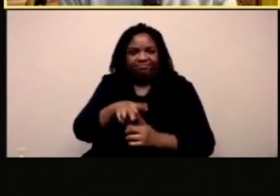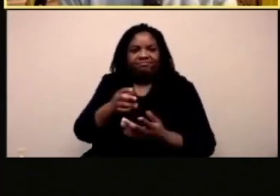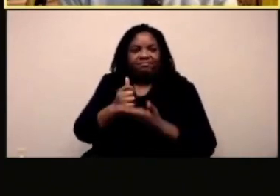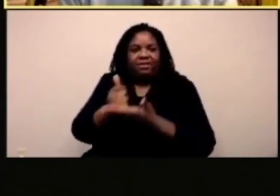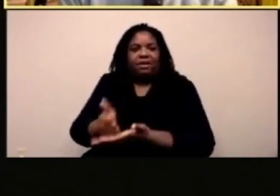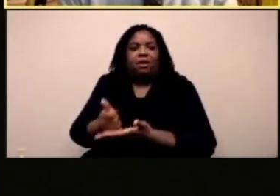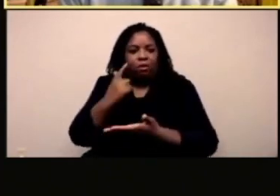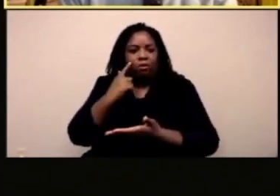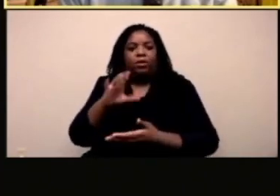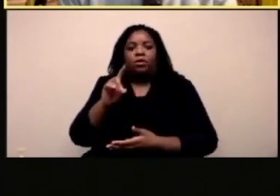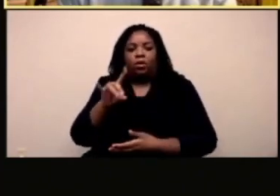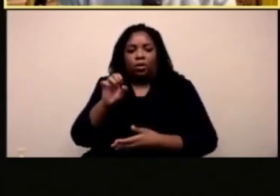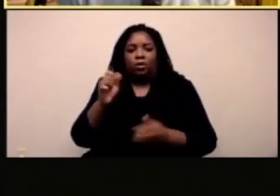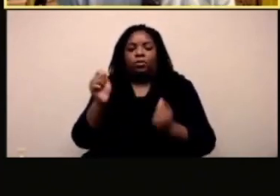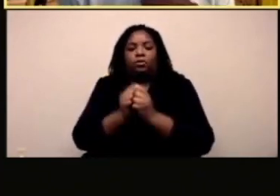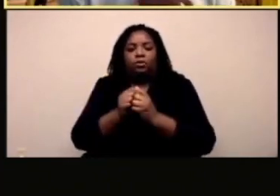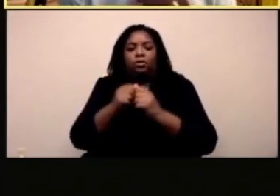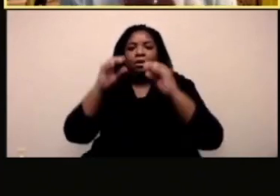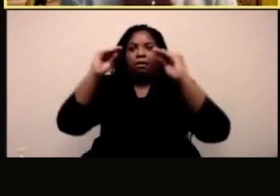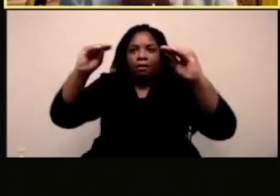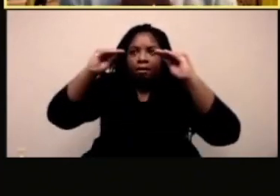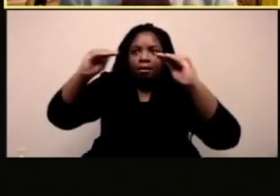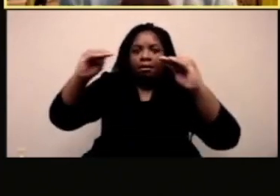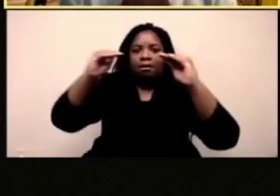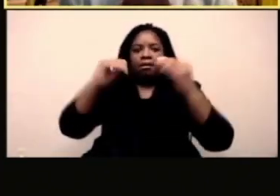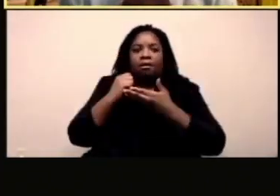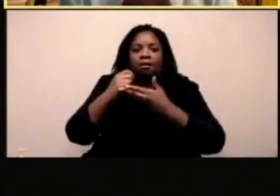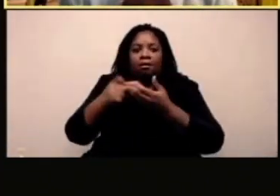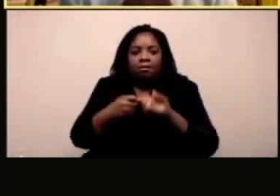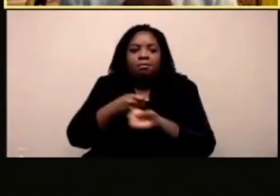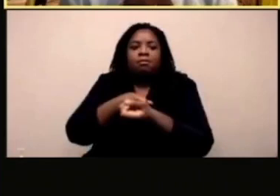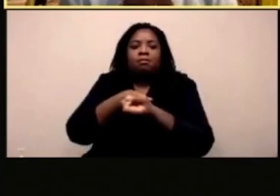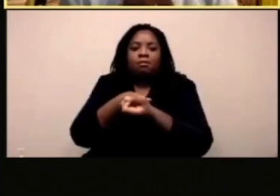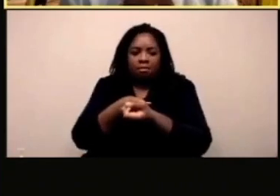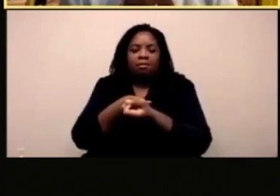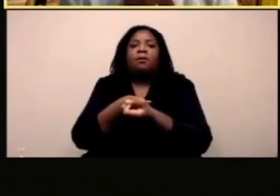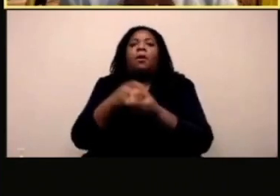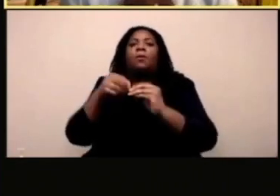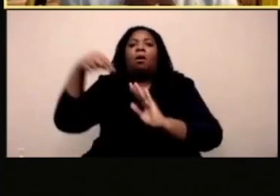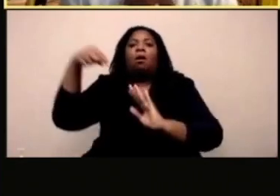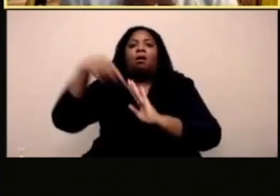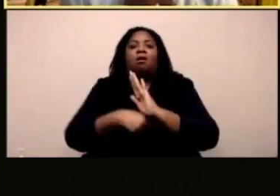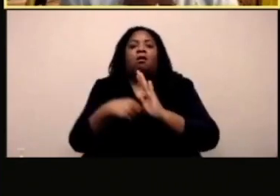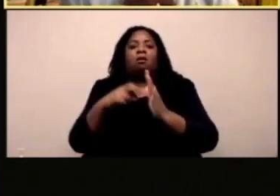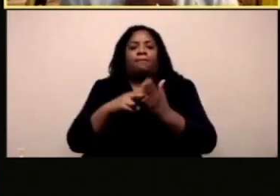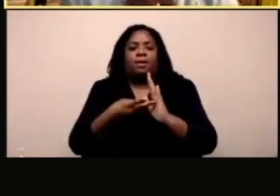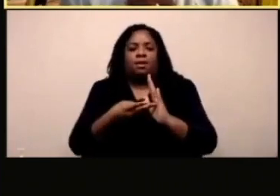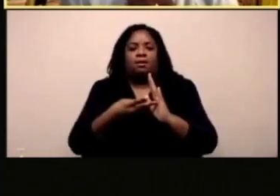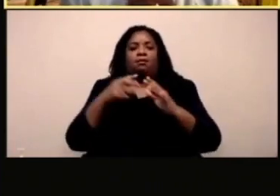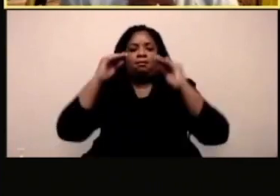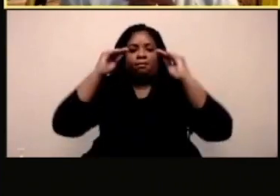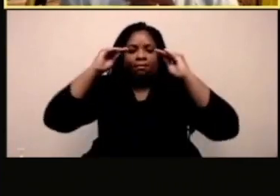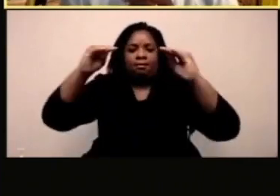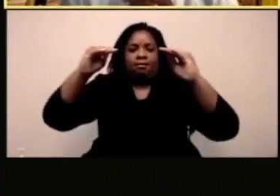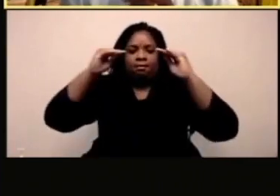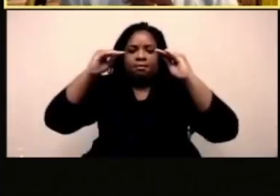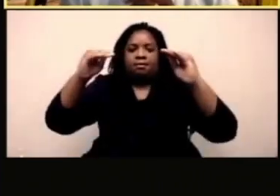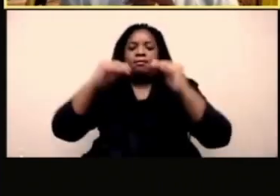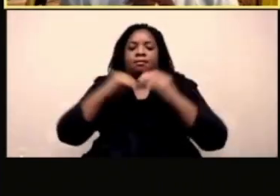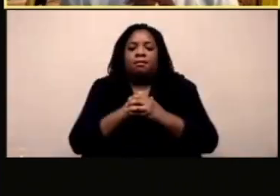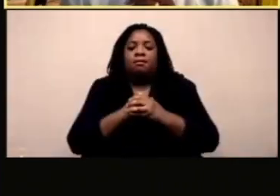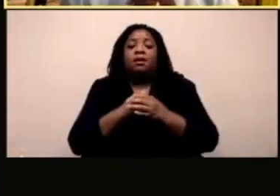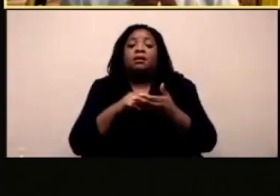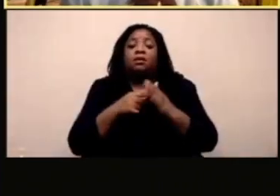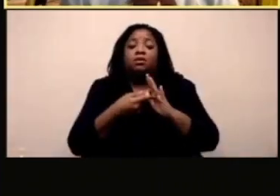solutions through coding, through instructions, through very meaningful instructions that show the issues